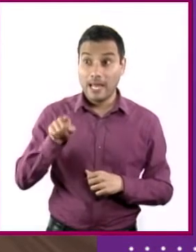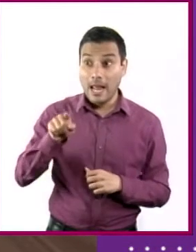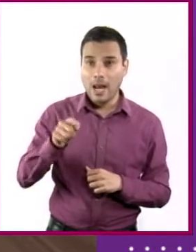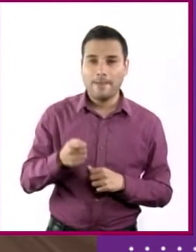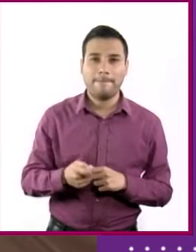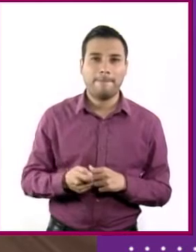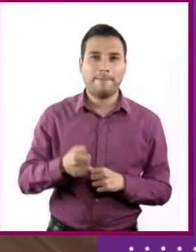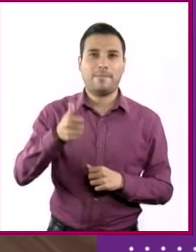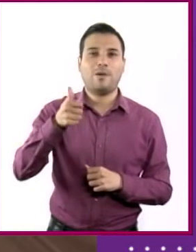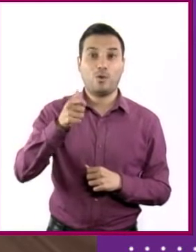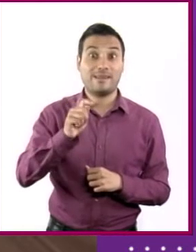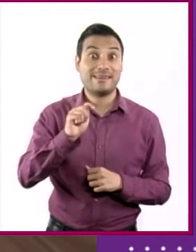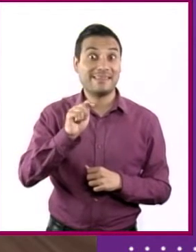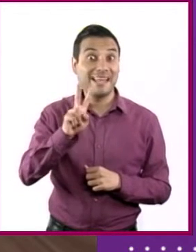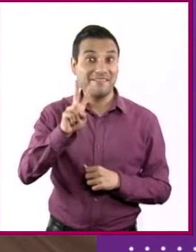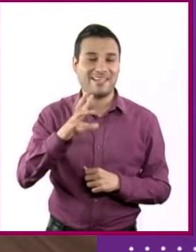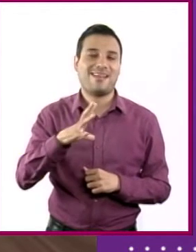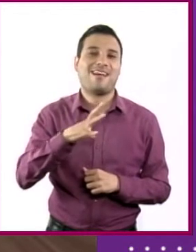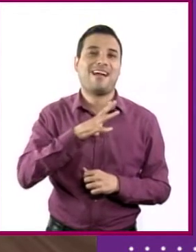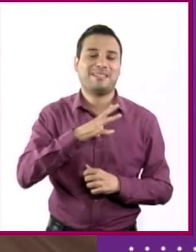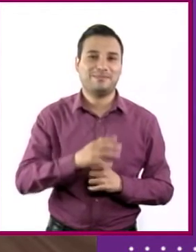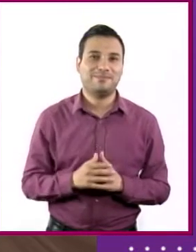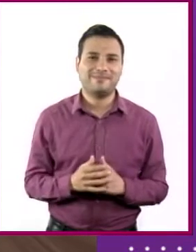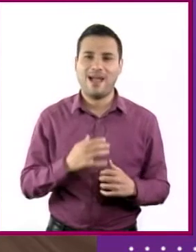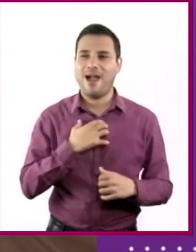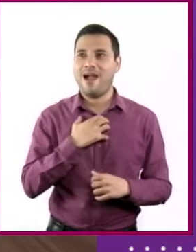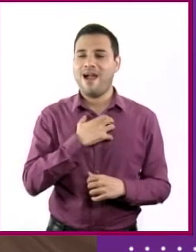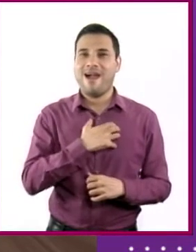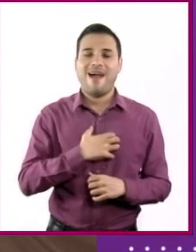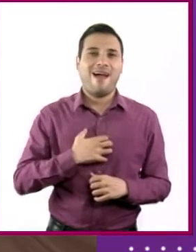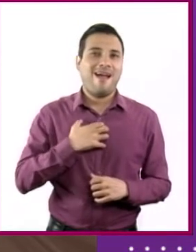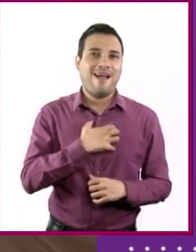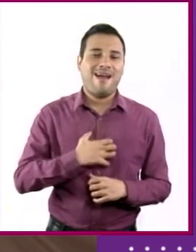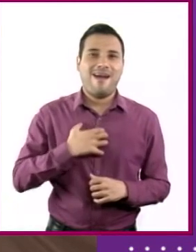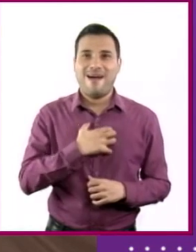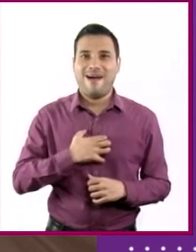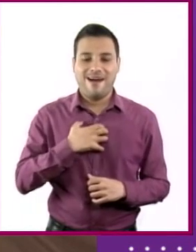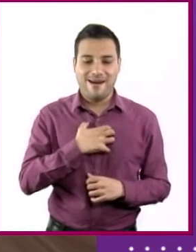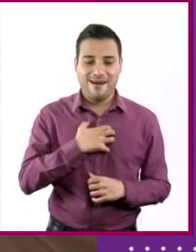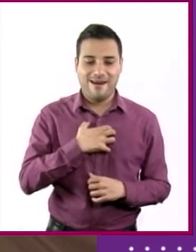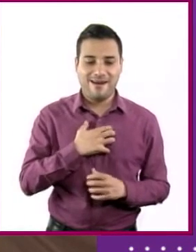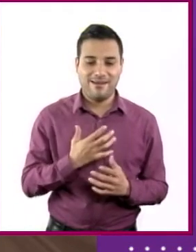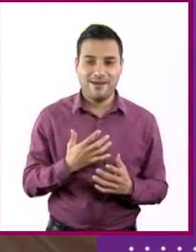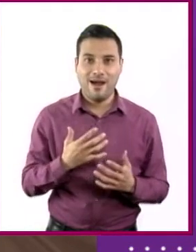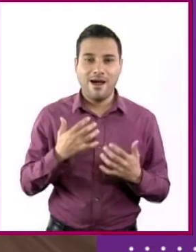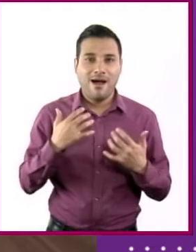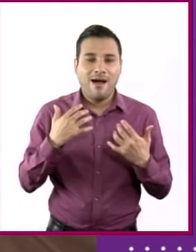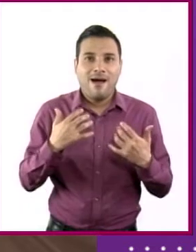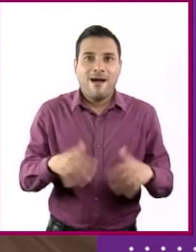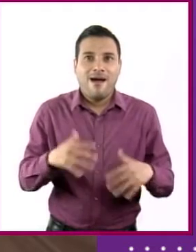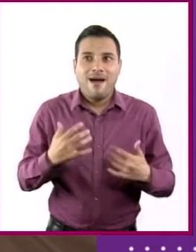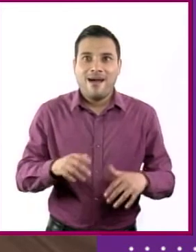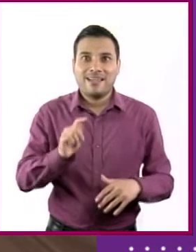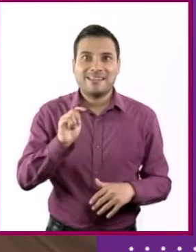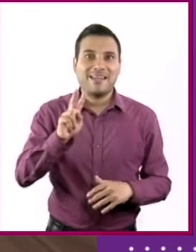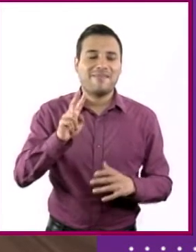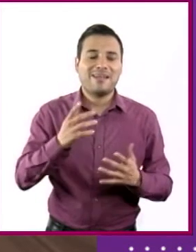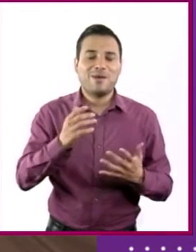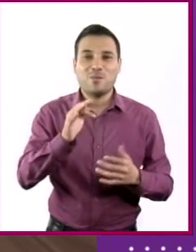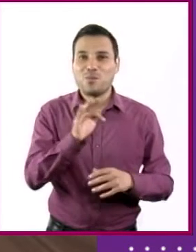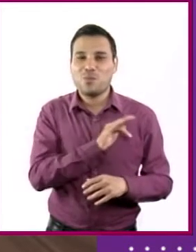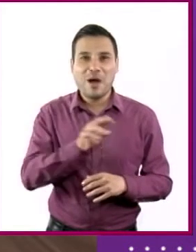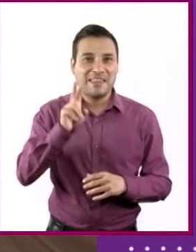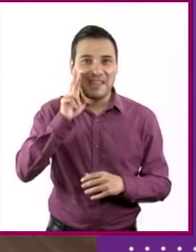first TV. He was very happy about it. He could imagine good times.